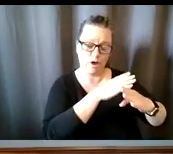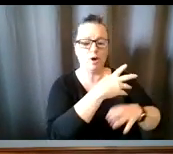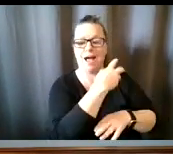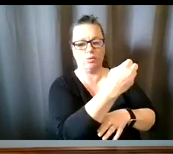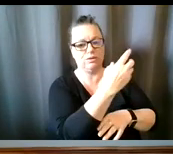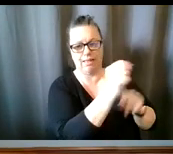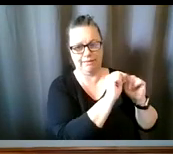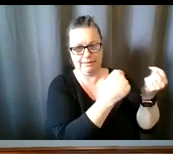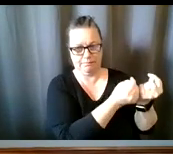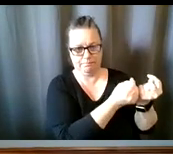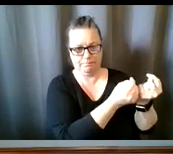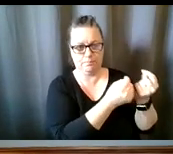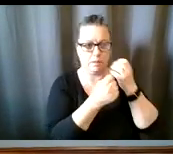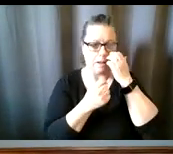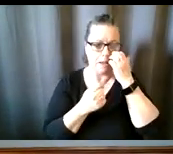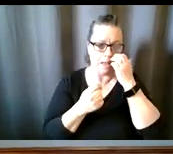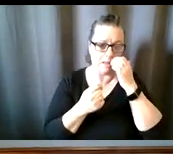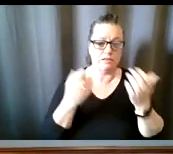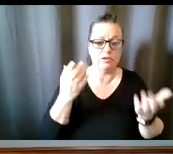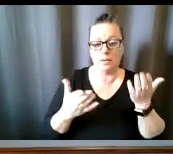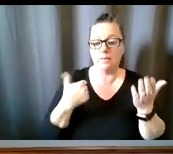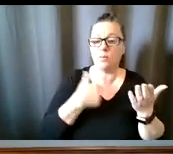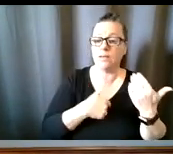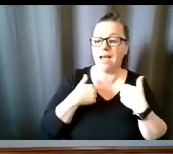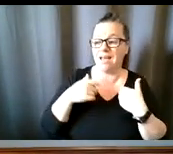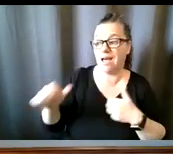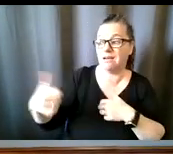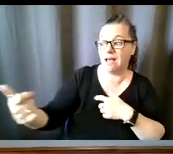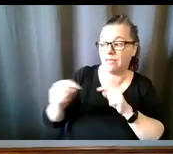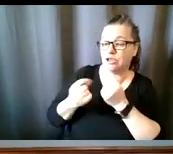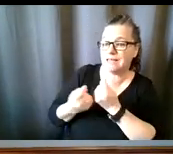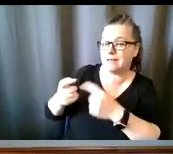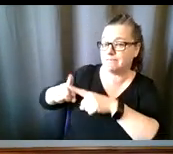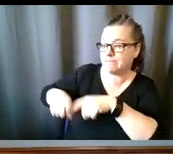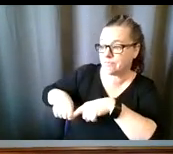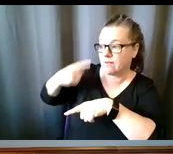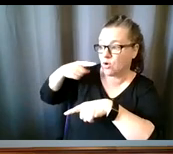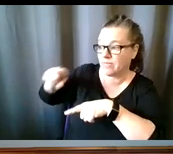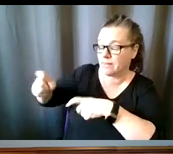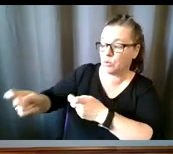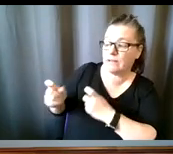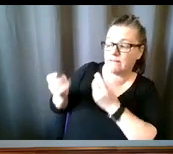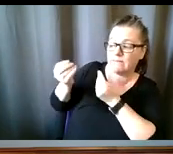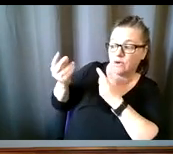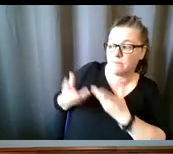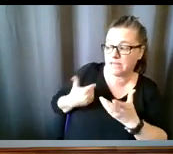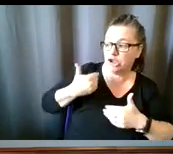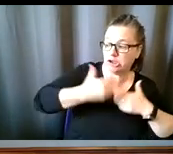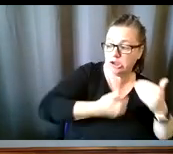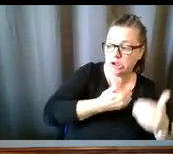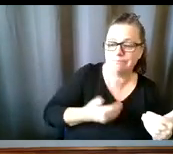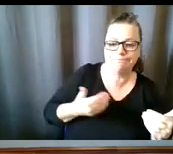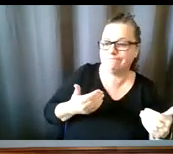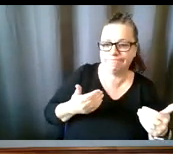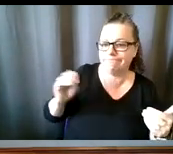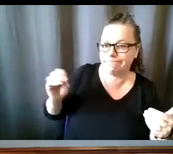outside the team. So this might be, hey, we had another team that we were relying on getting information from them and we didn't get it, or the customer didn't come back to